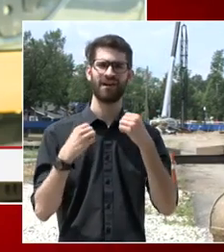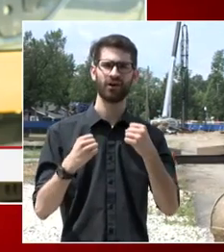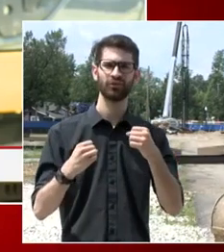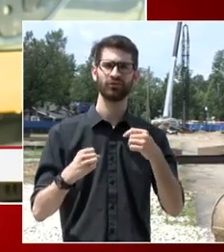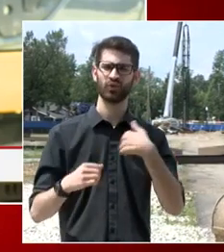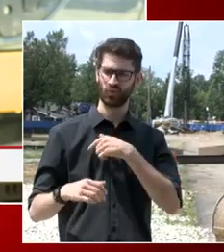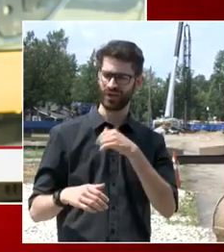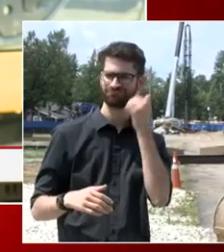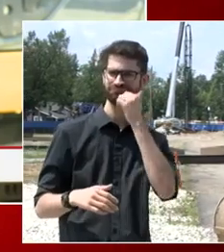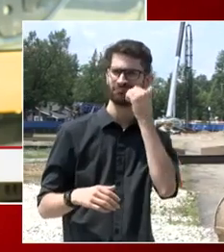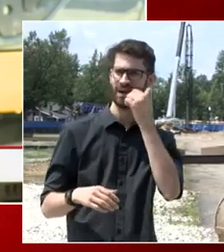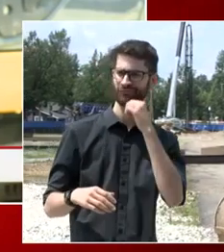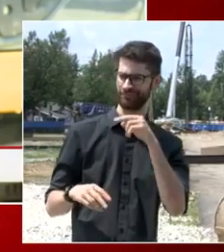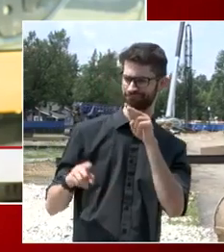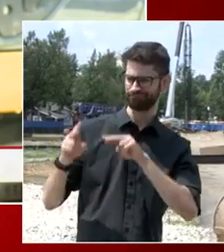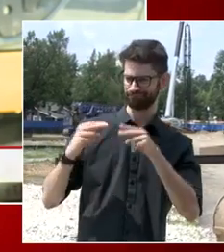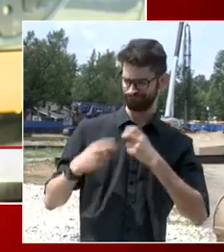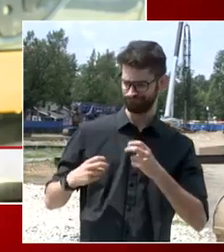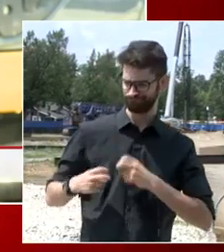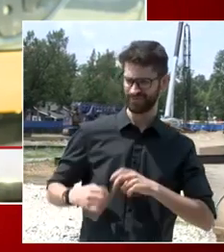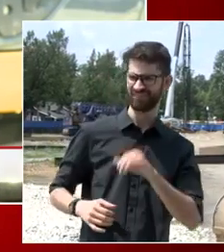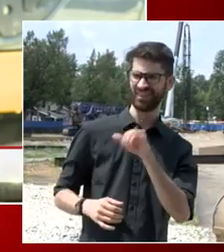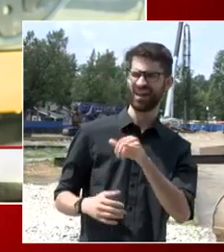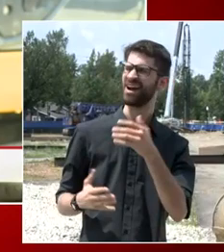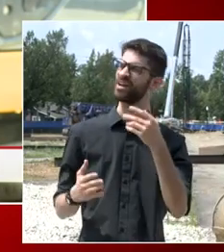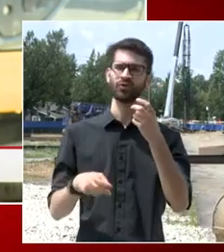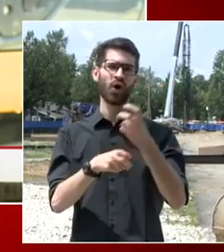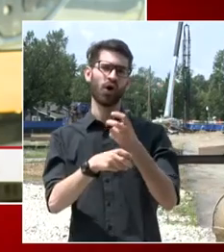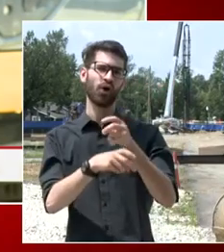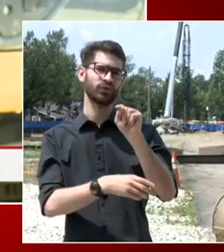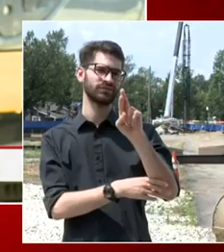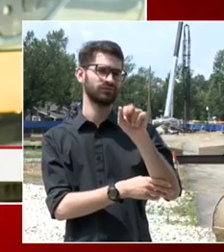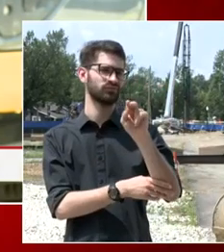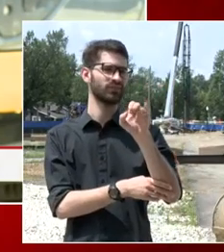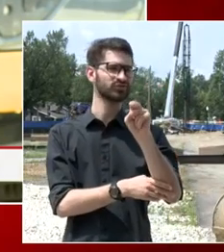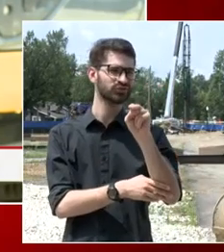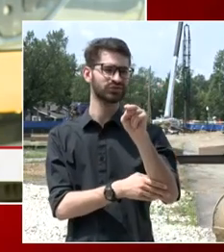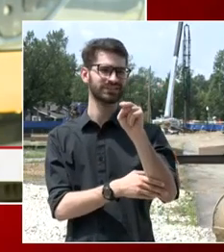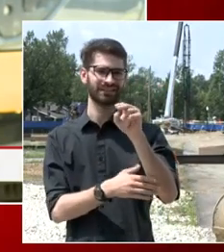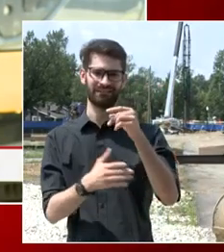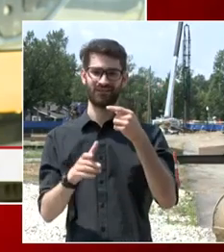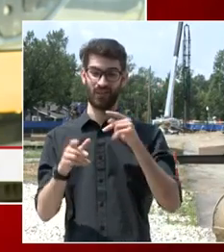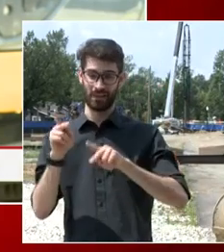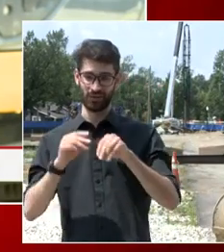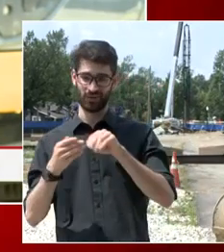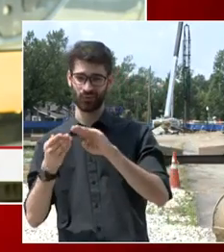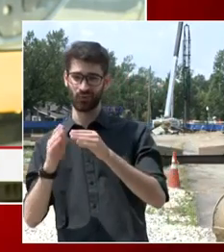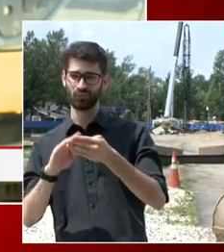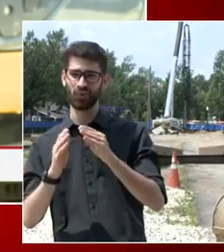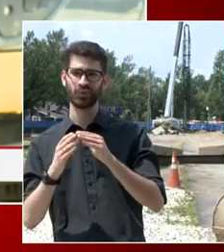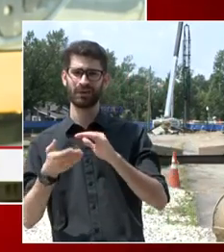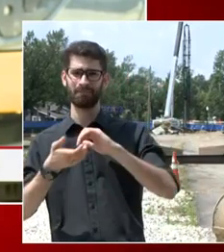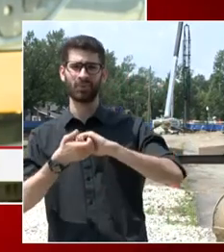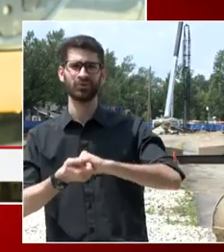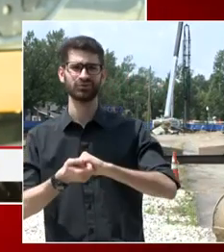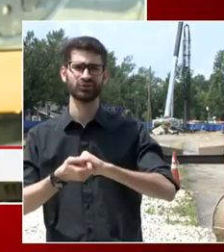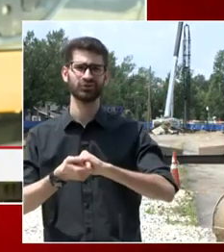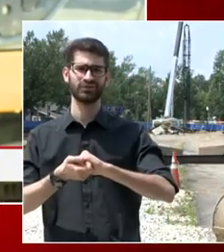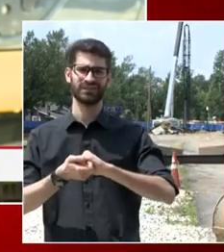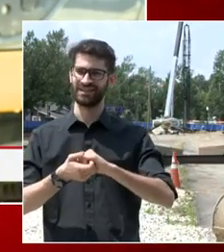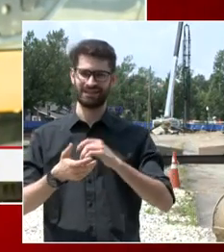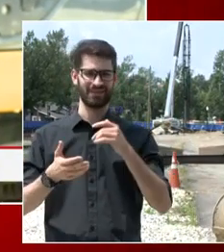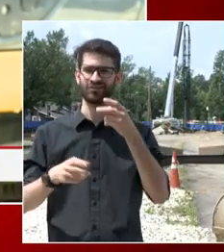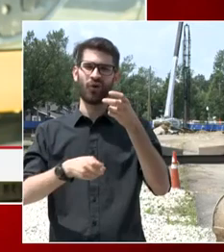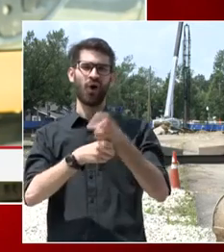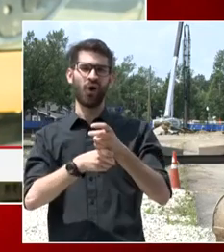and routine basis. Transitions are always hard, always very difficult for people, for our community partners, because we don't just